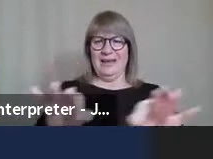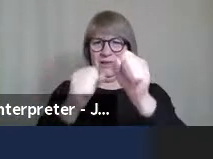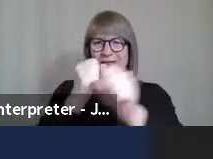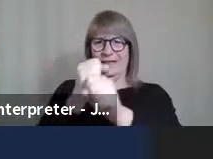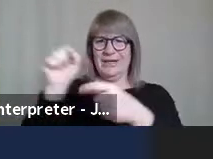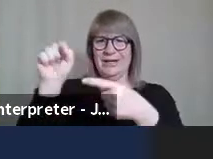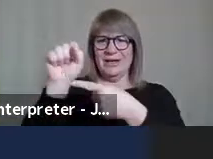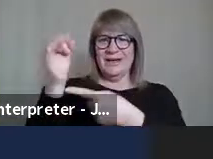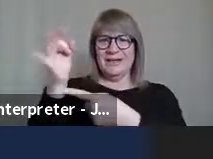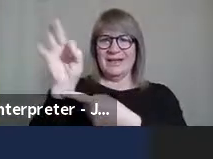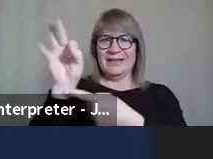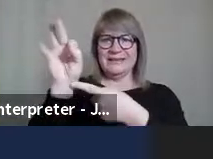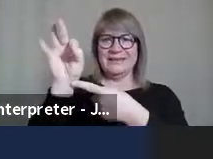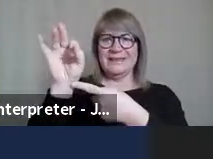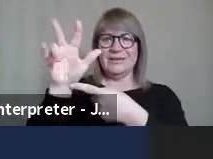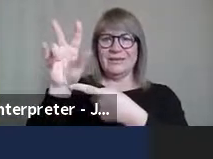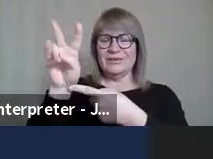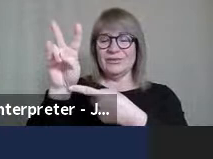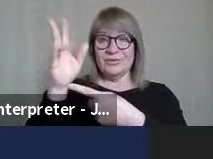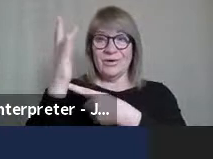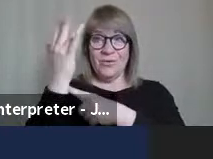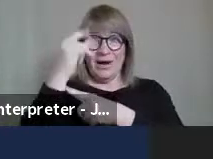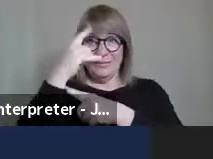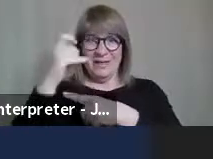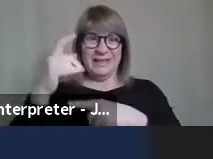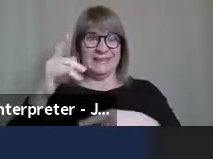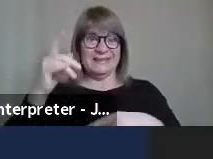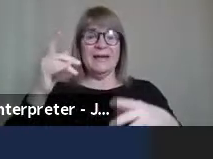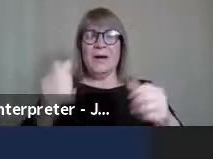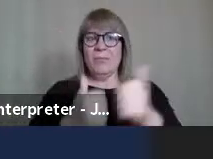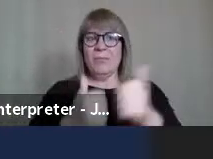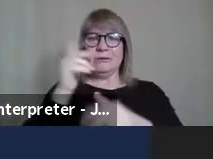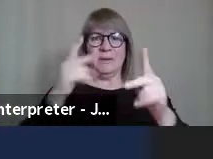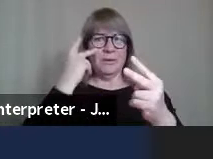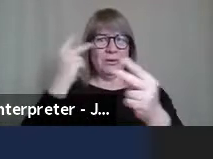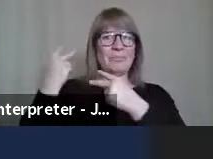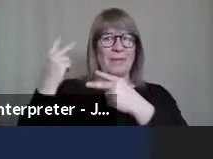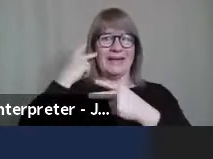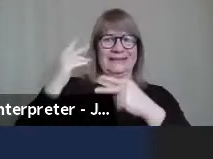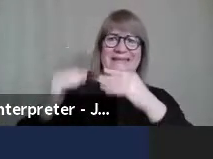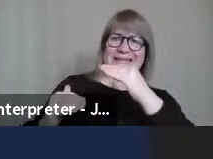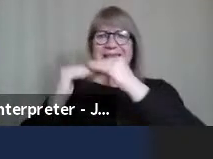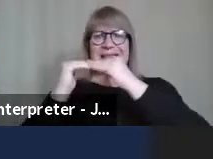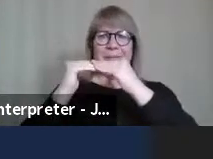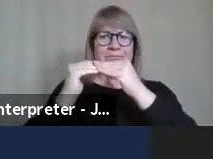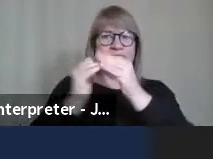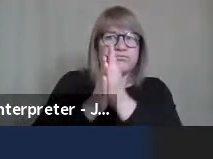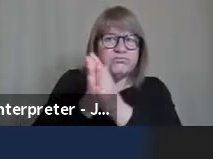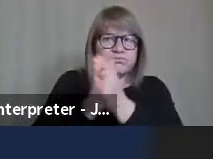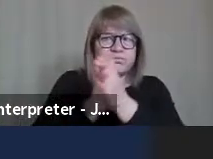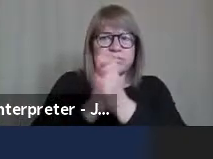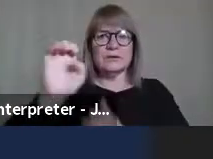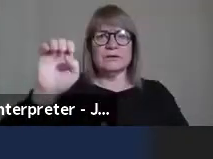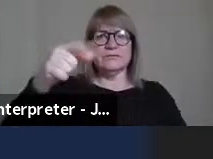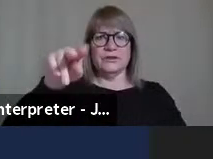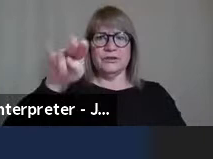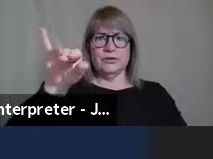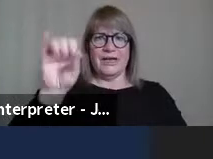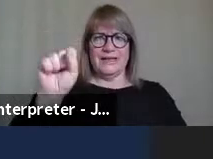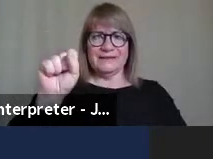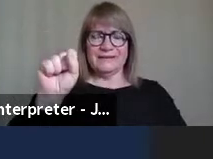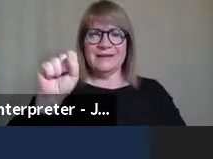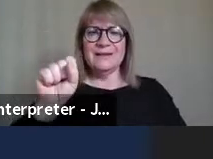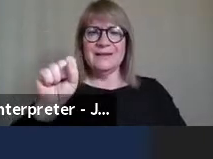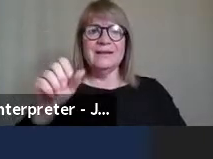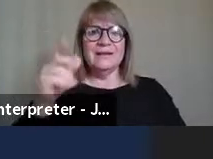movement and many people see it as the height of that movement um there is uh depictions of all the progress that's made that the